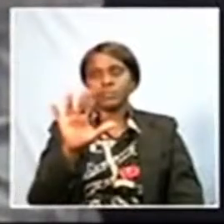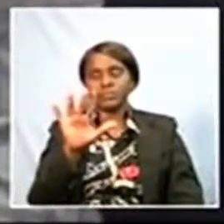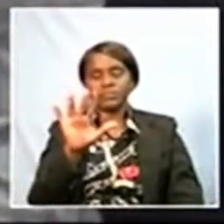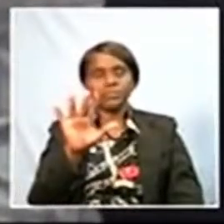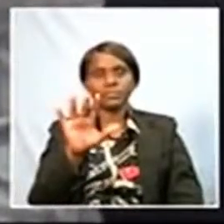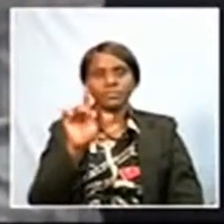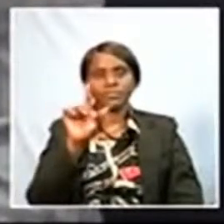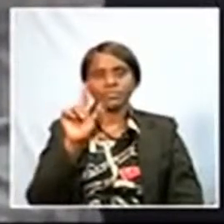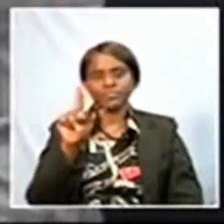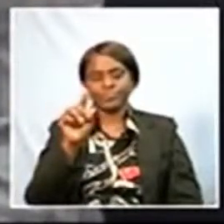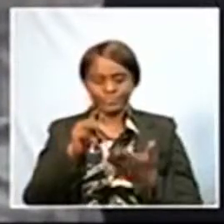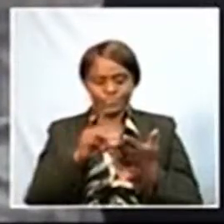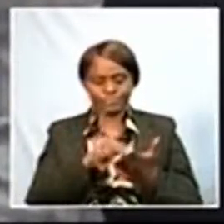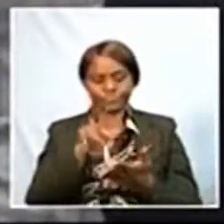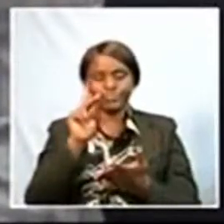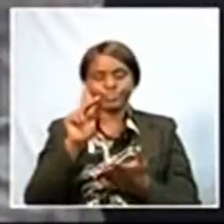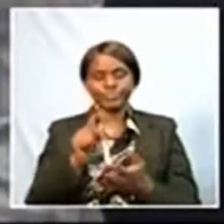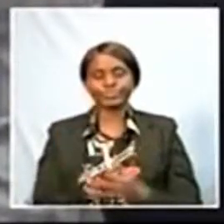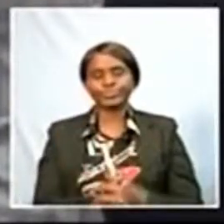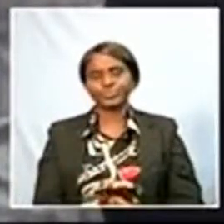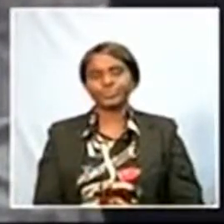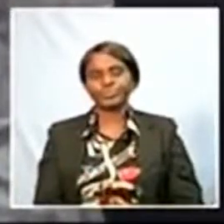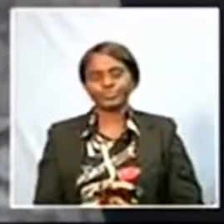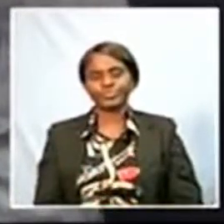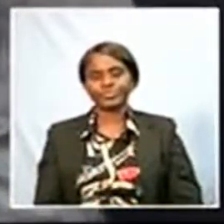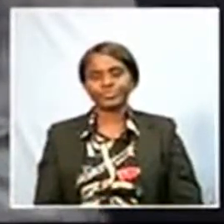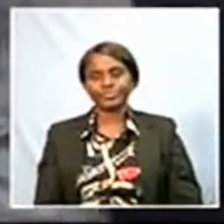kwacha. Yes. And